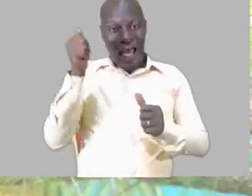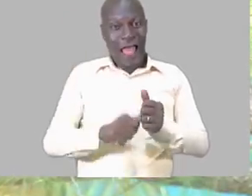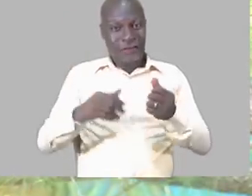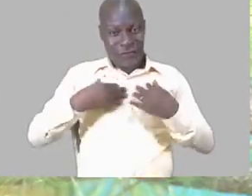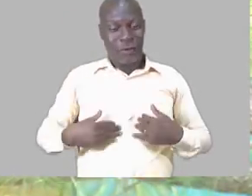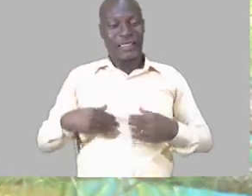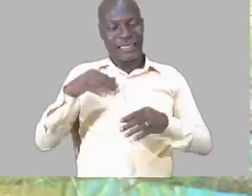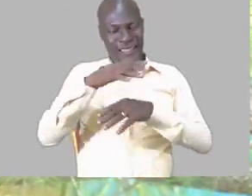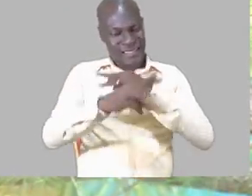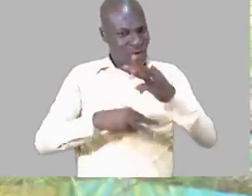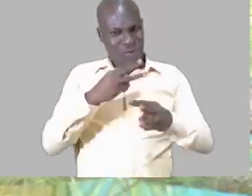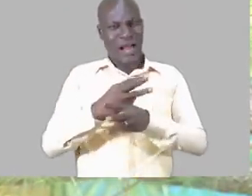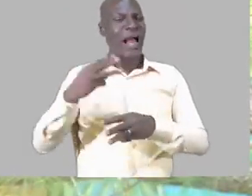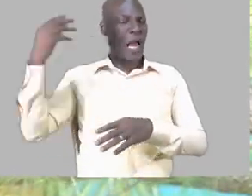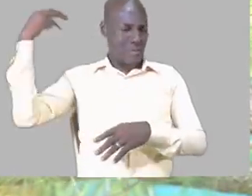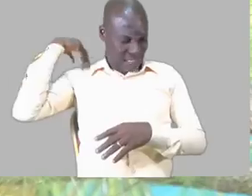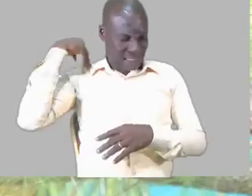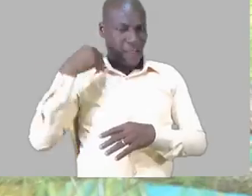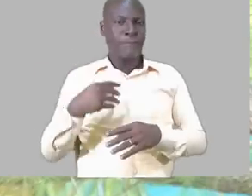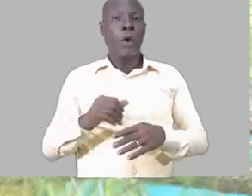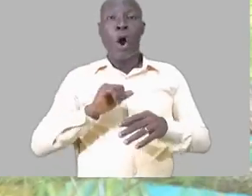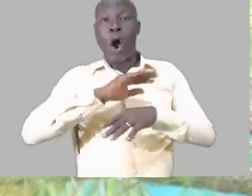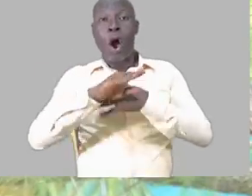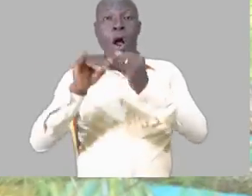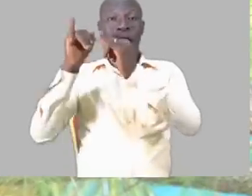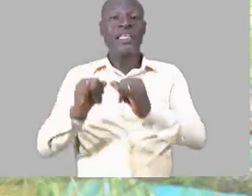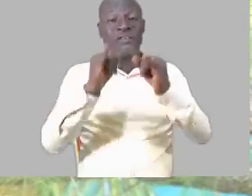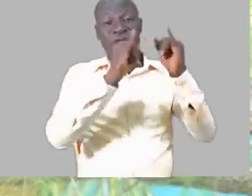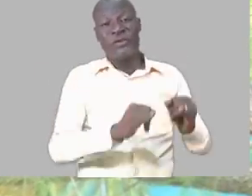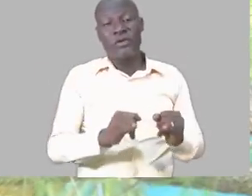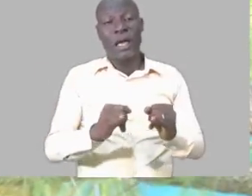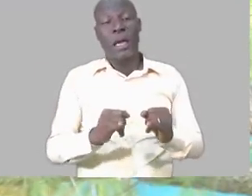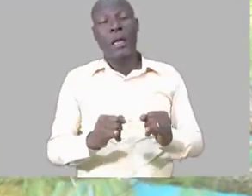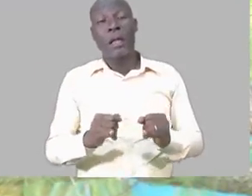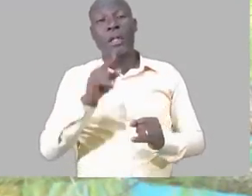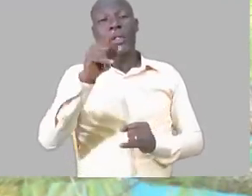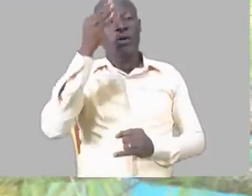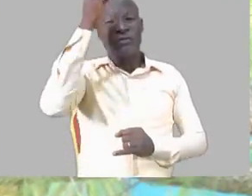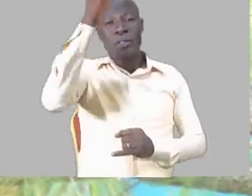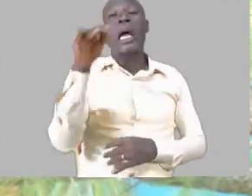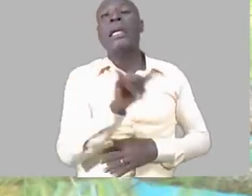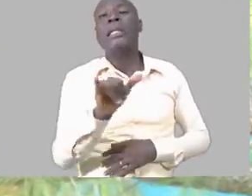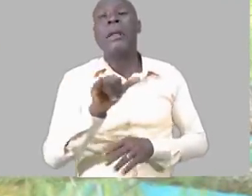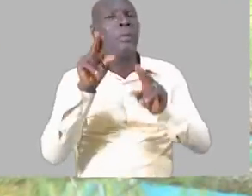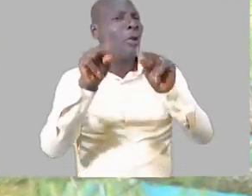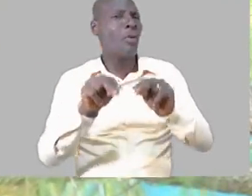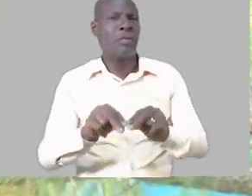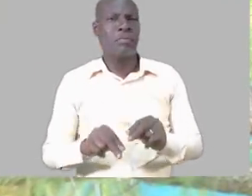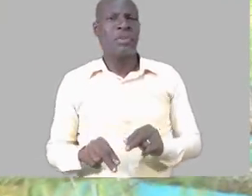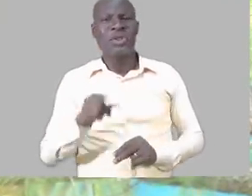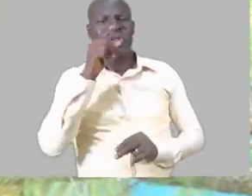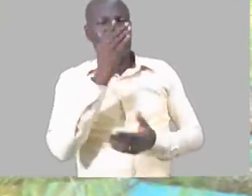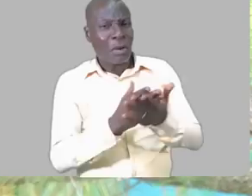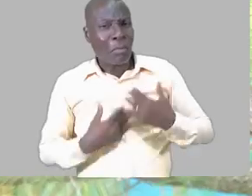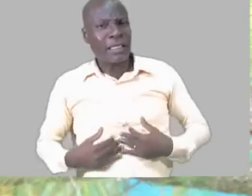ewiase enipa nyina nkra bia enye baako ba bia obi fa aya oye yie no sa wo de